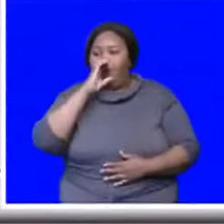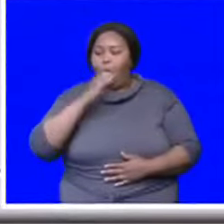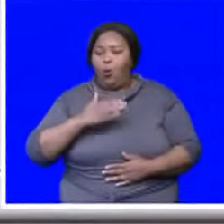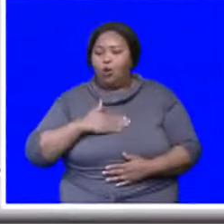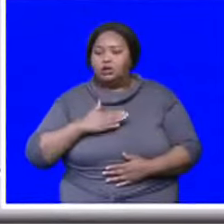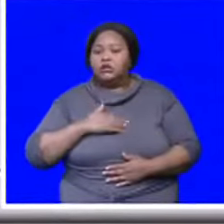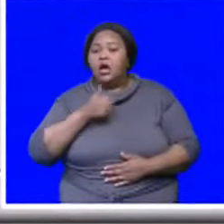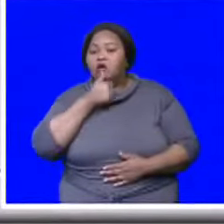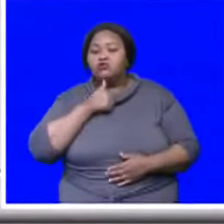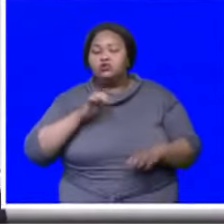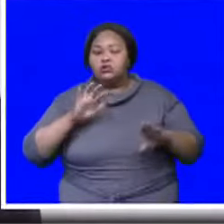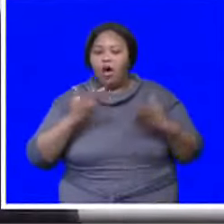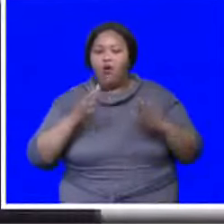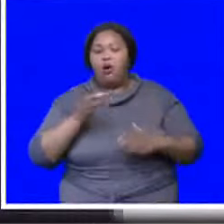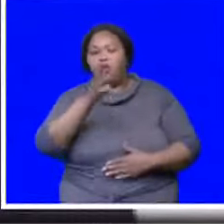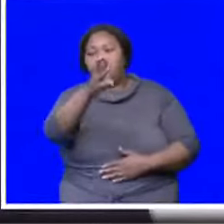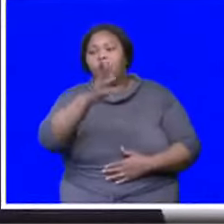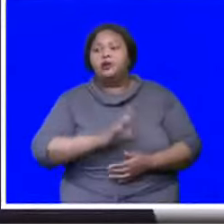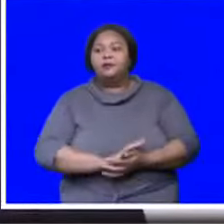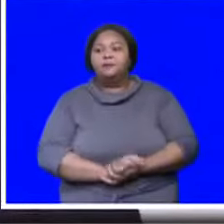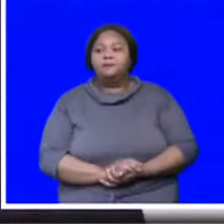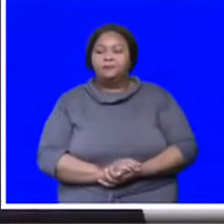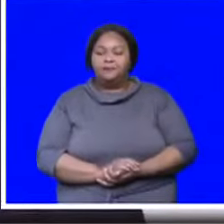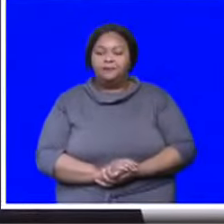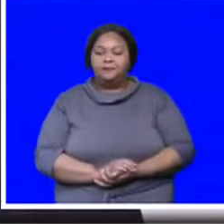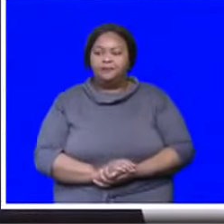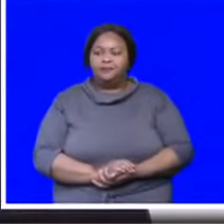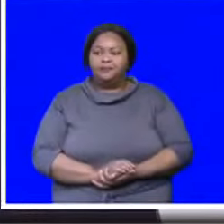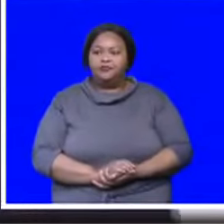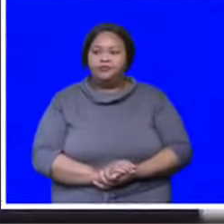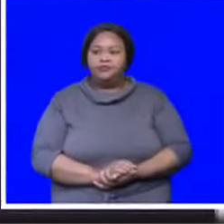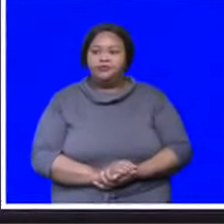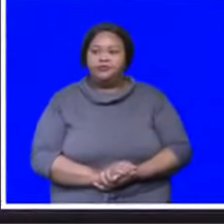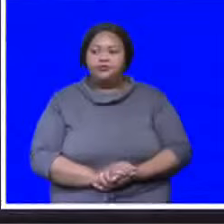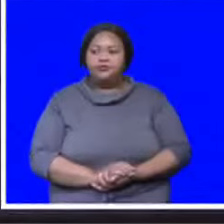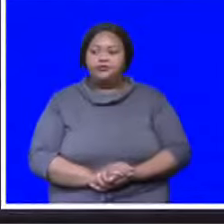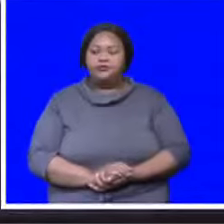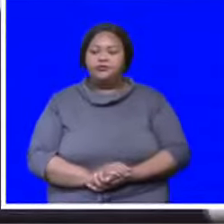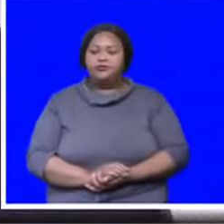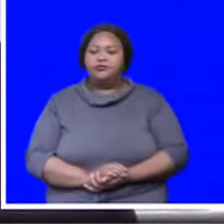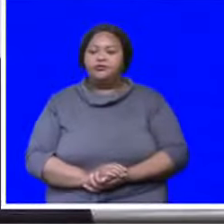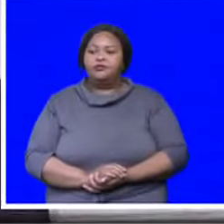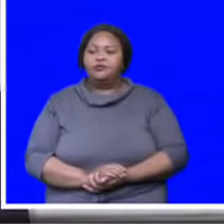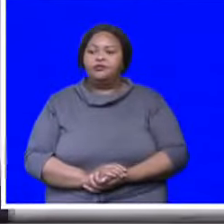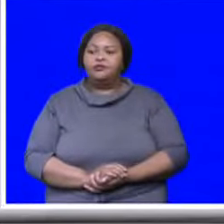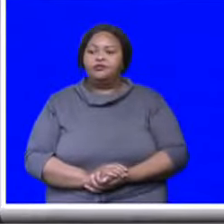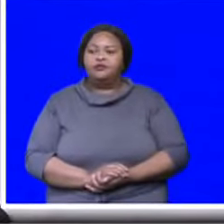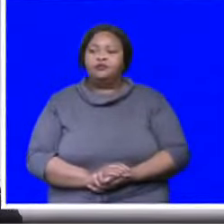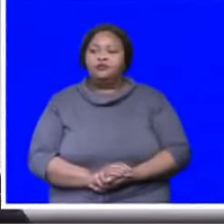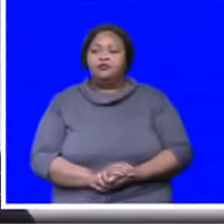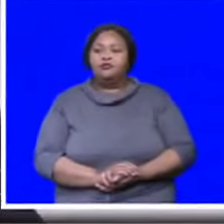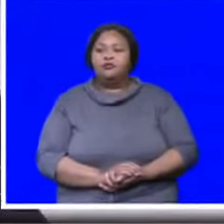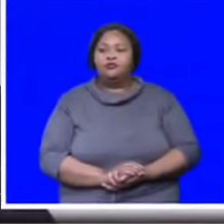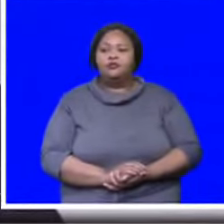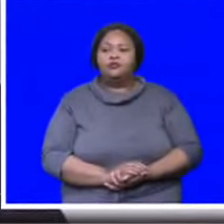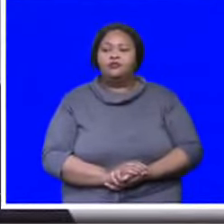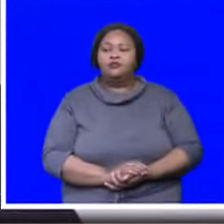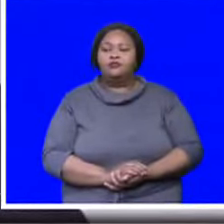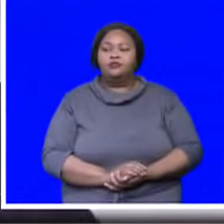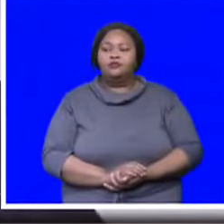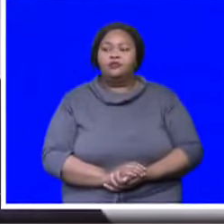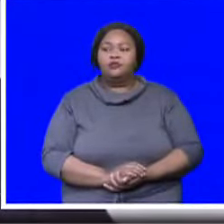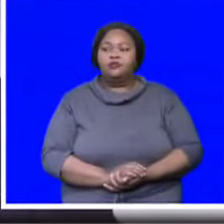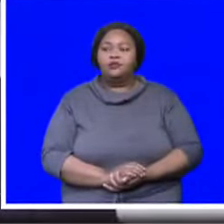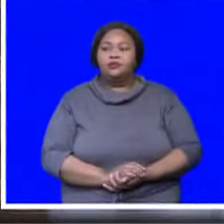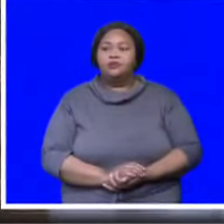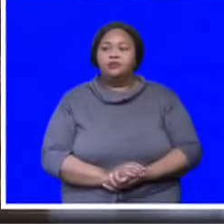installed databases which we now know who is where. And I was surprised, Honorable Minister, when I saw some